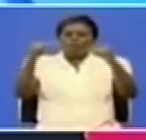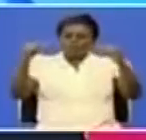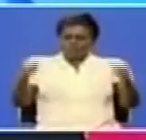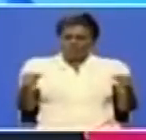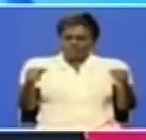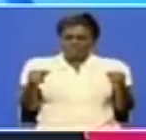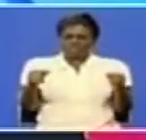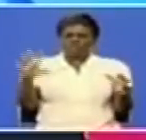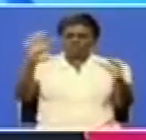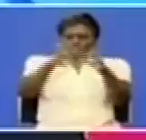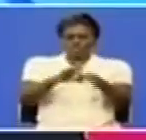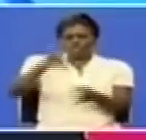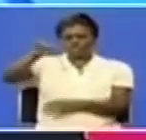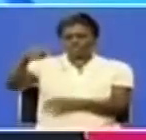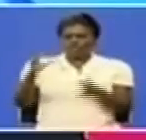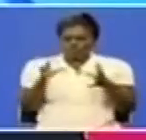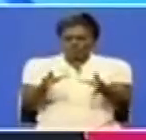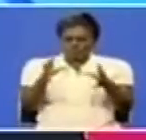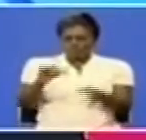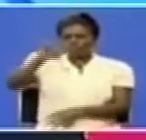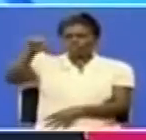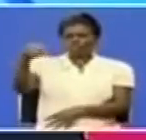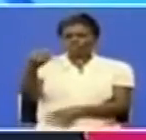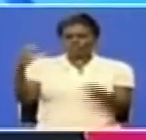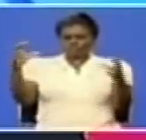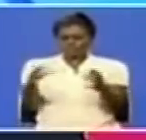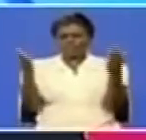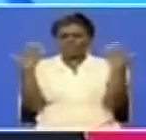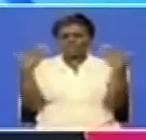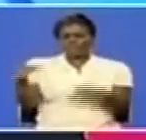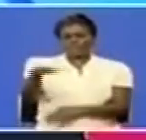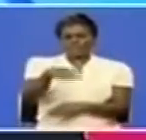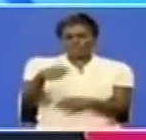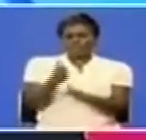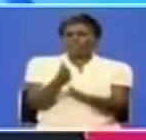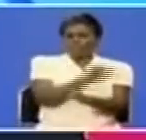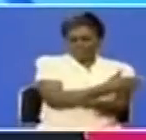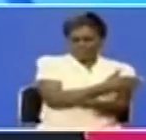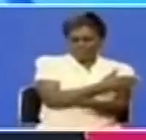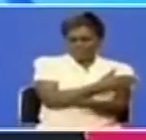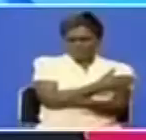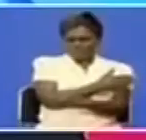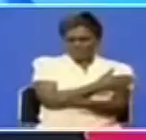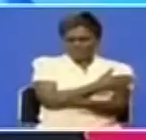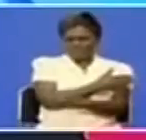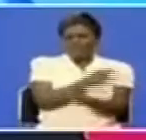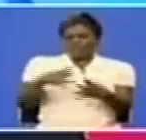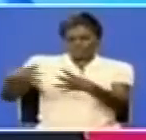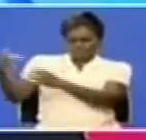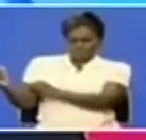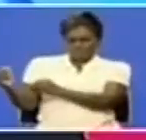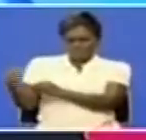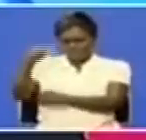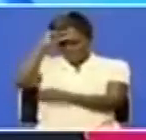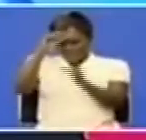as an attempt by the Deputy President to force the Jubilee Party on the Meru region. Before walking out amidst jeers from the crowd,